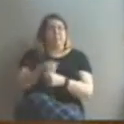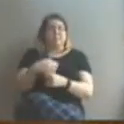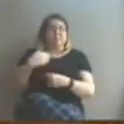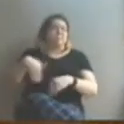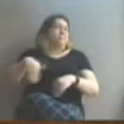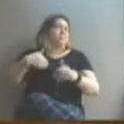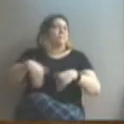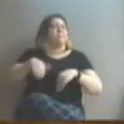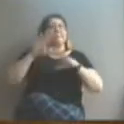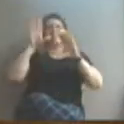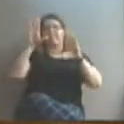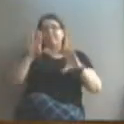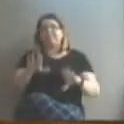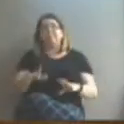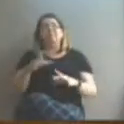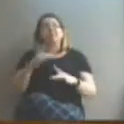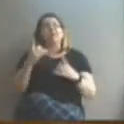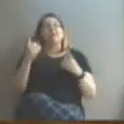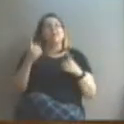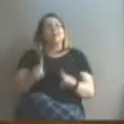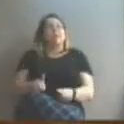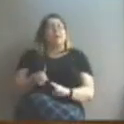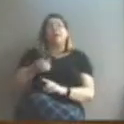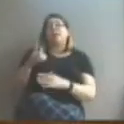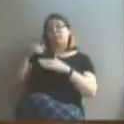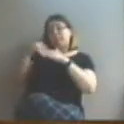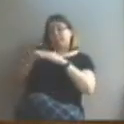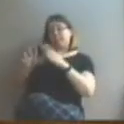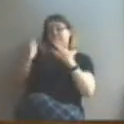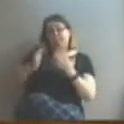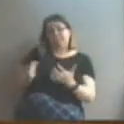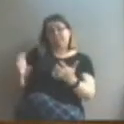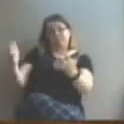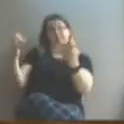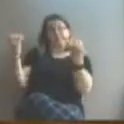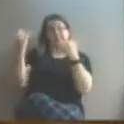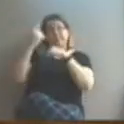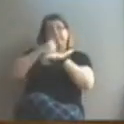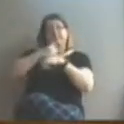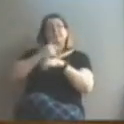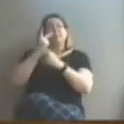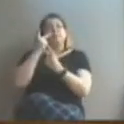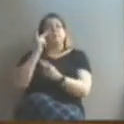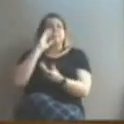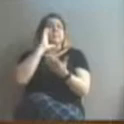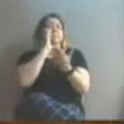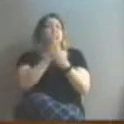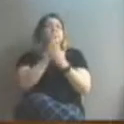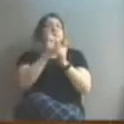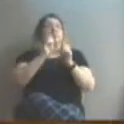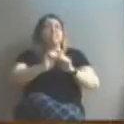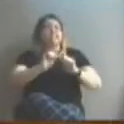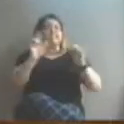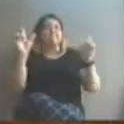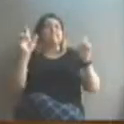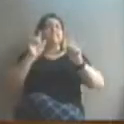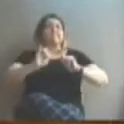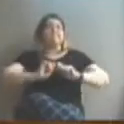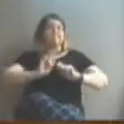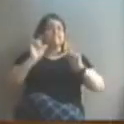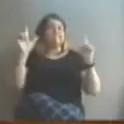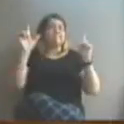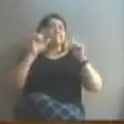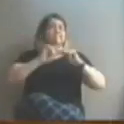event. As you came into the auditorium this evening, you saw picture scrolling of the students who